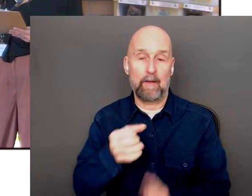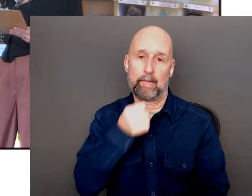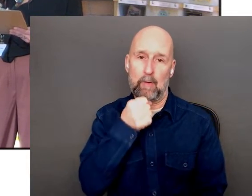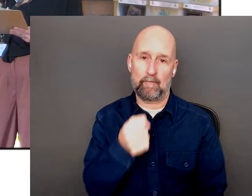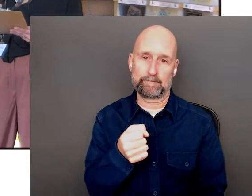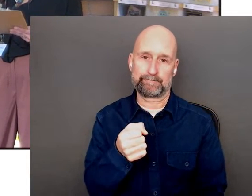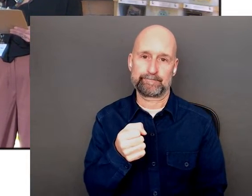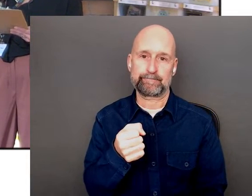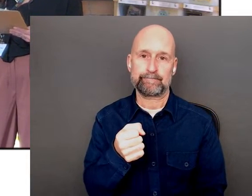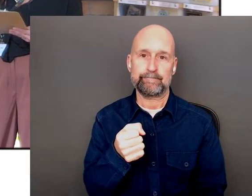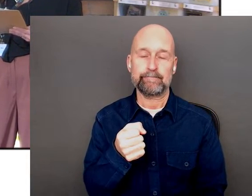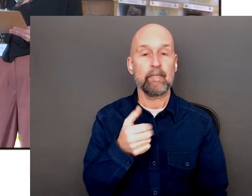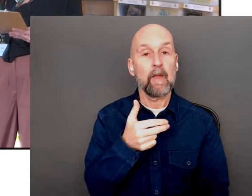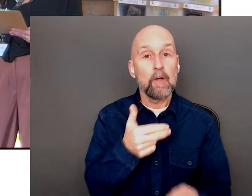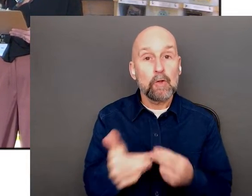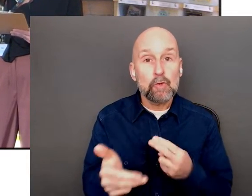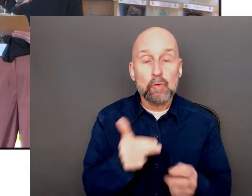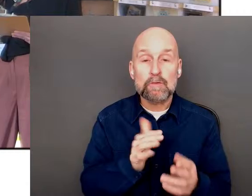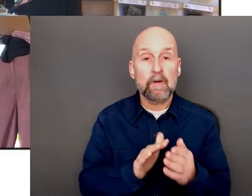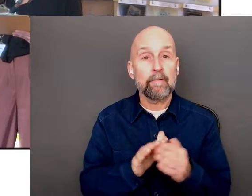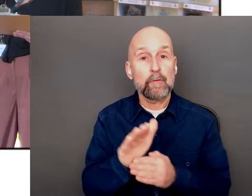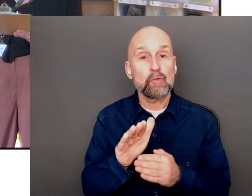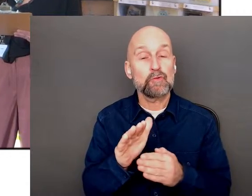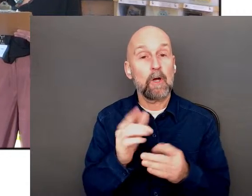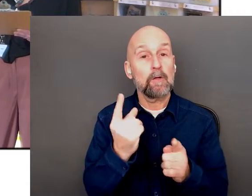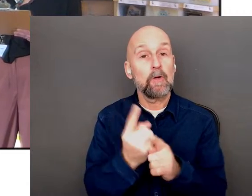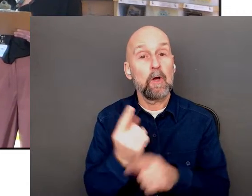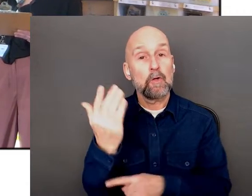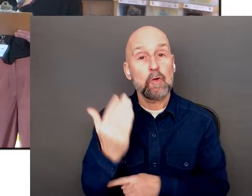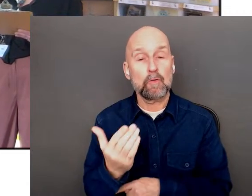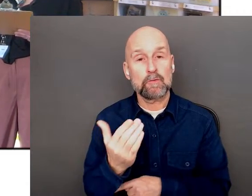news on all our future talks by heading to